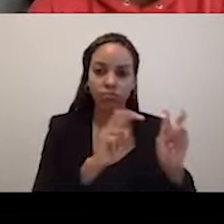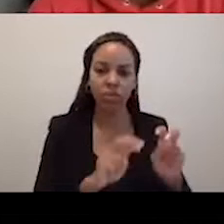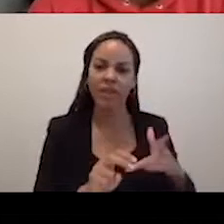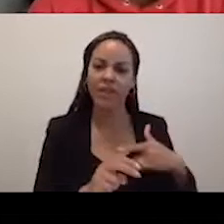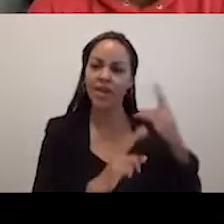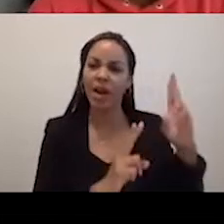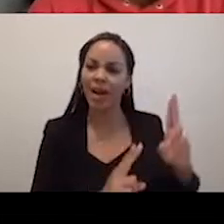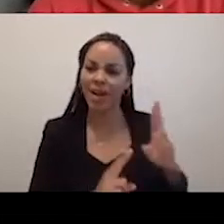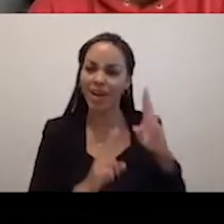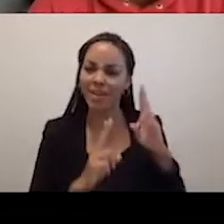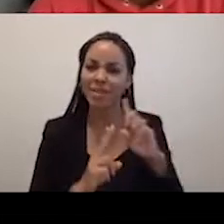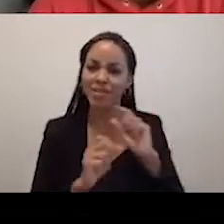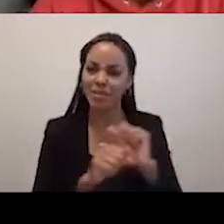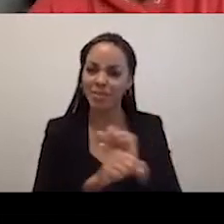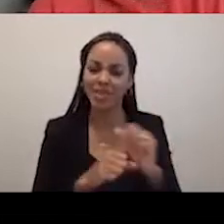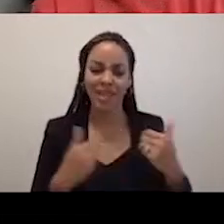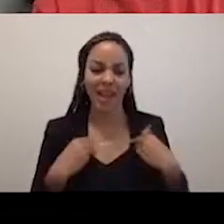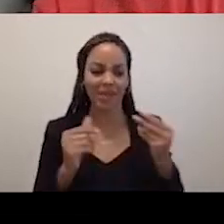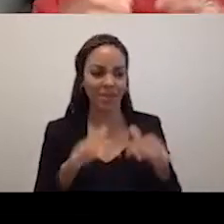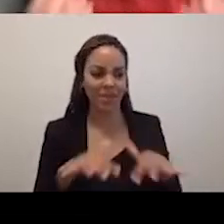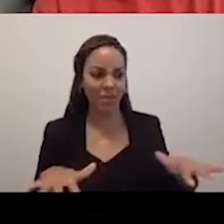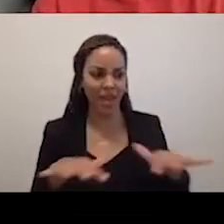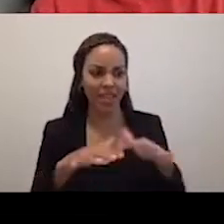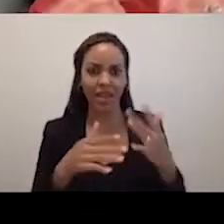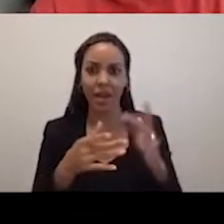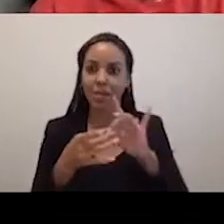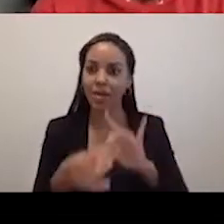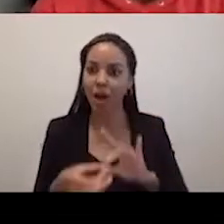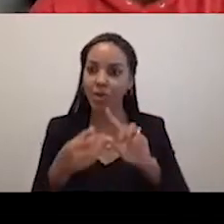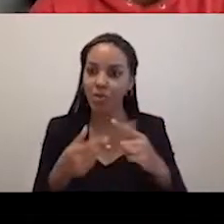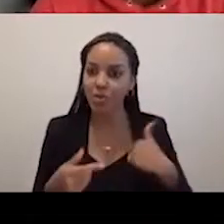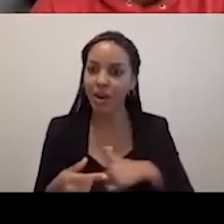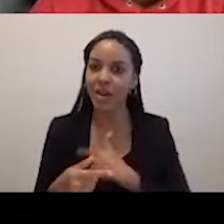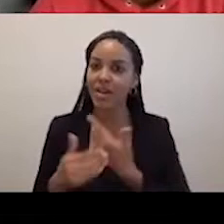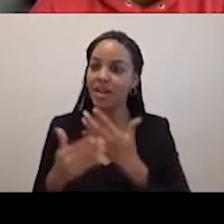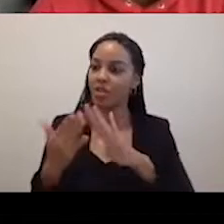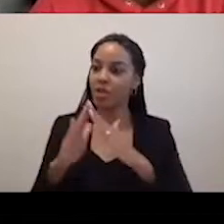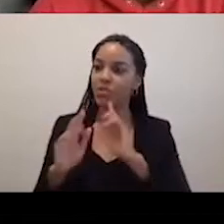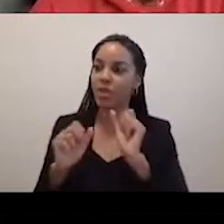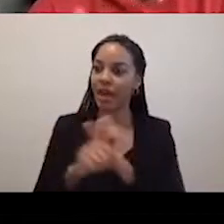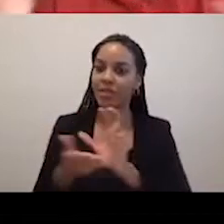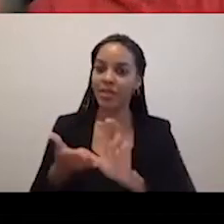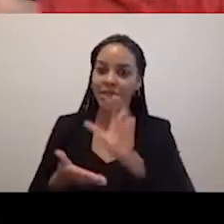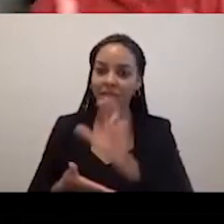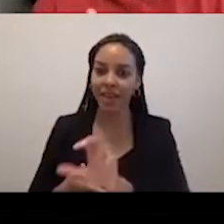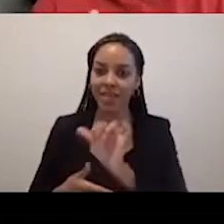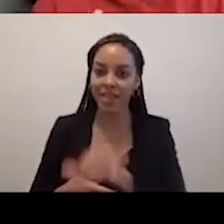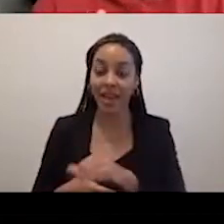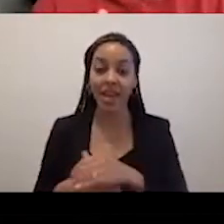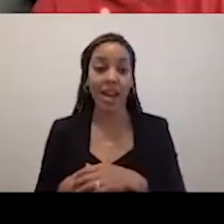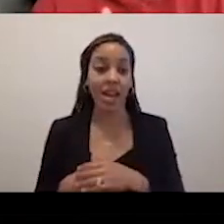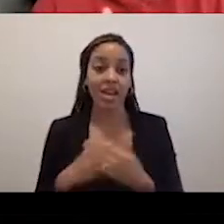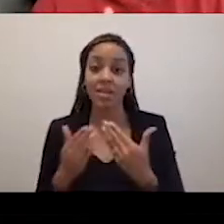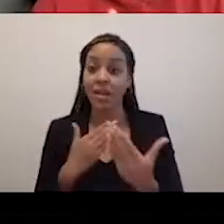able to have a space that belongs to us, that the community invested in, and that whether or not